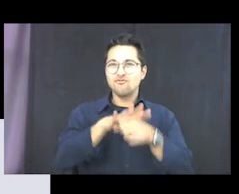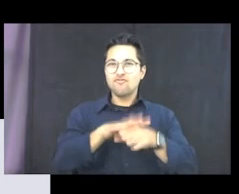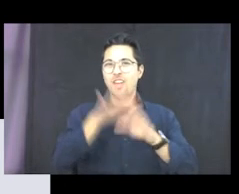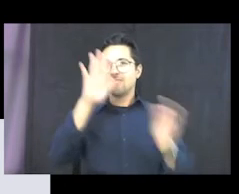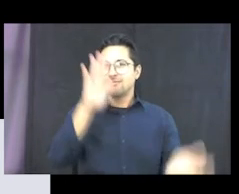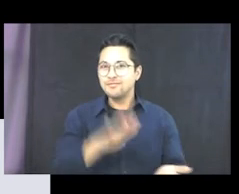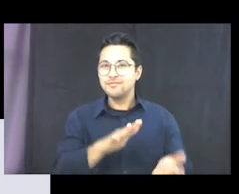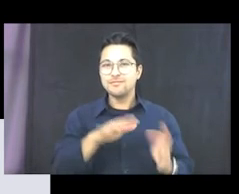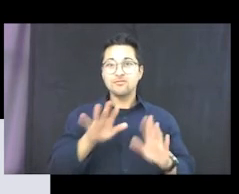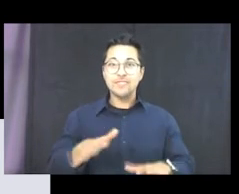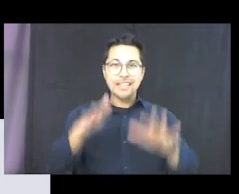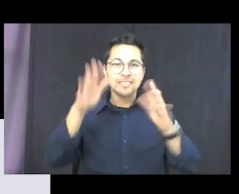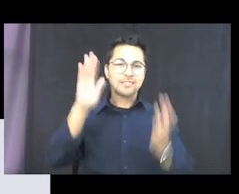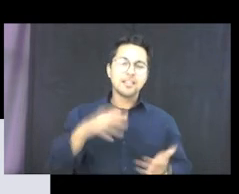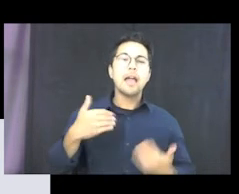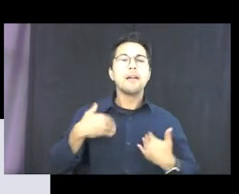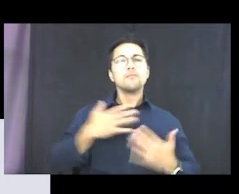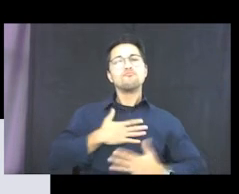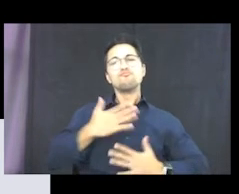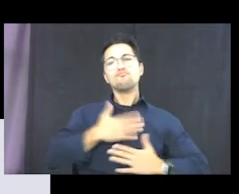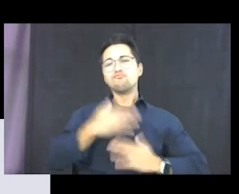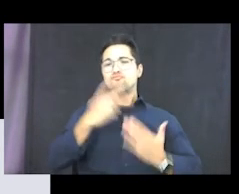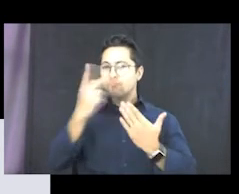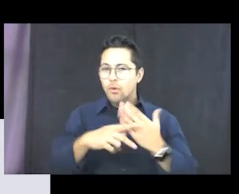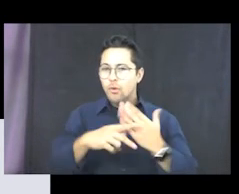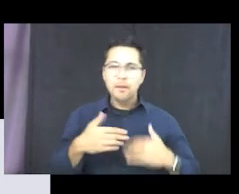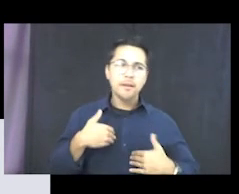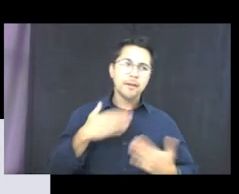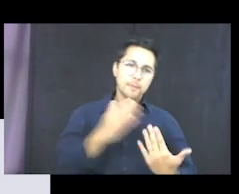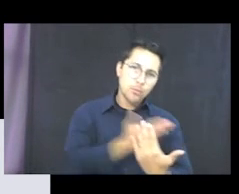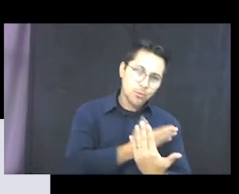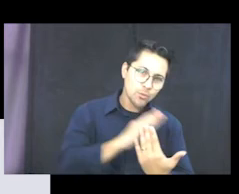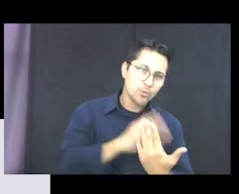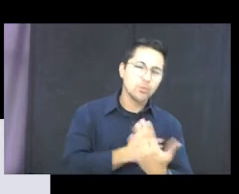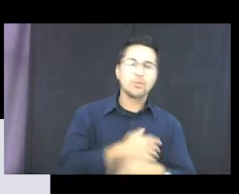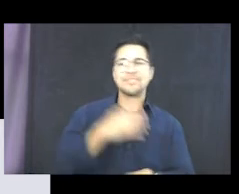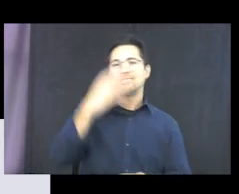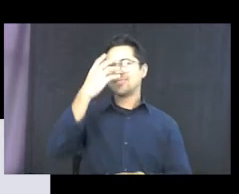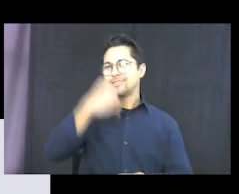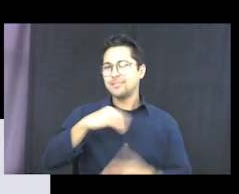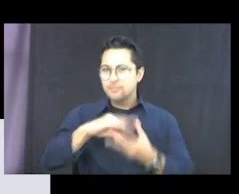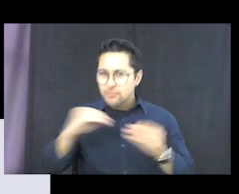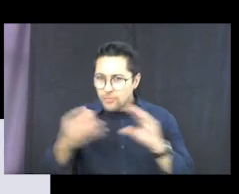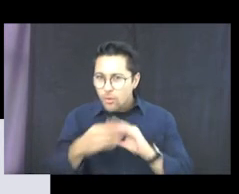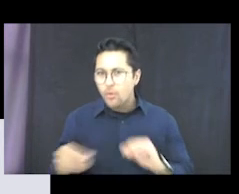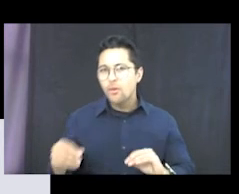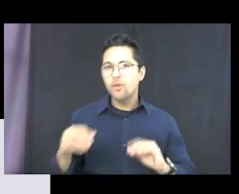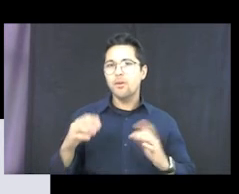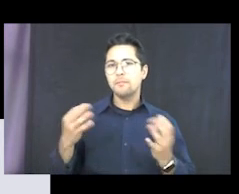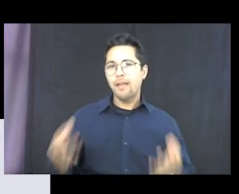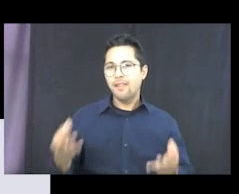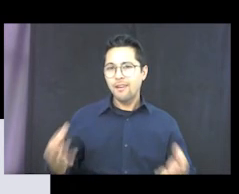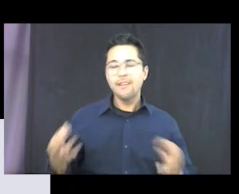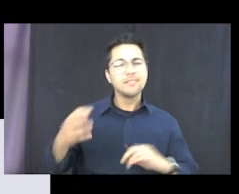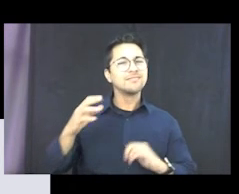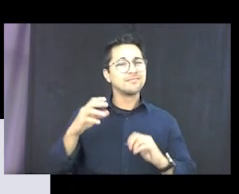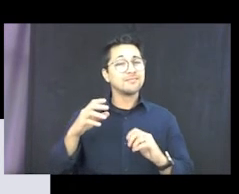anxiety. There's breathing programs, there's music, there's sleep stories, meditations, and even some